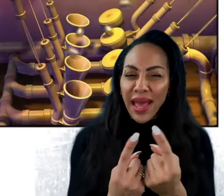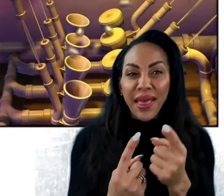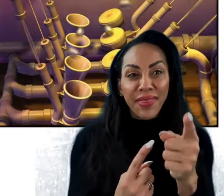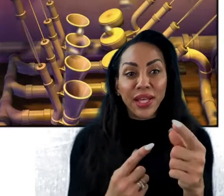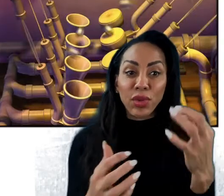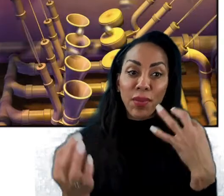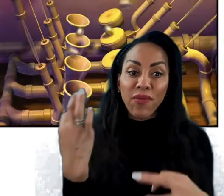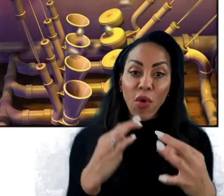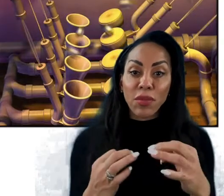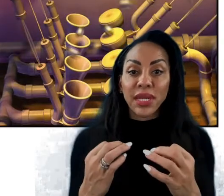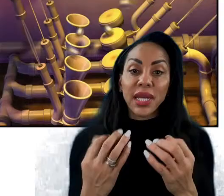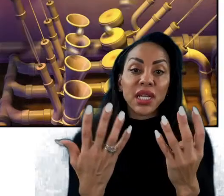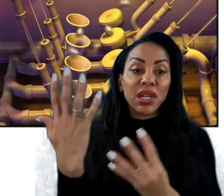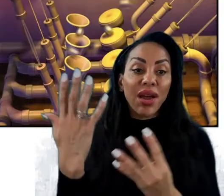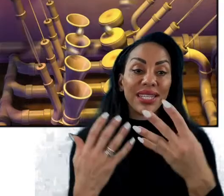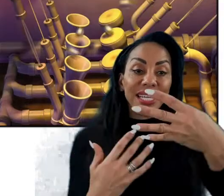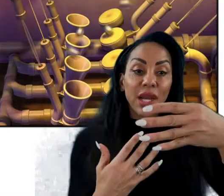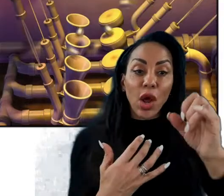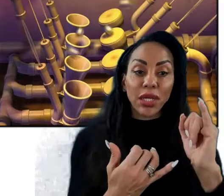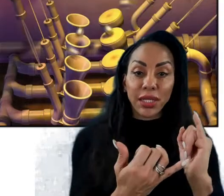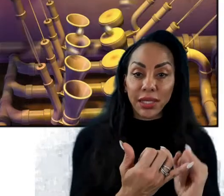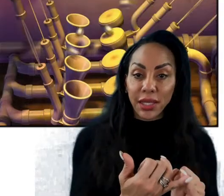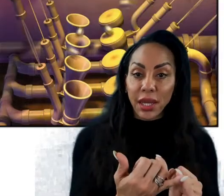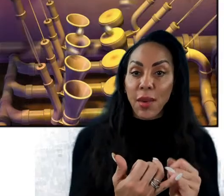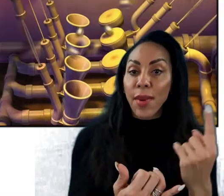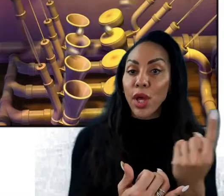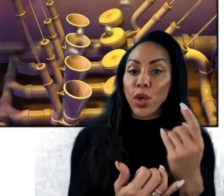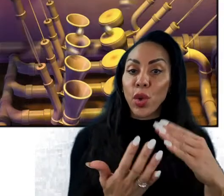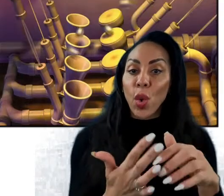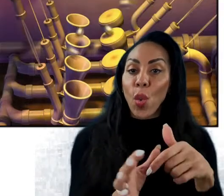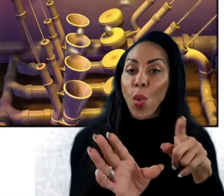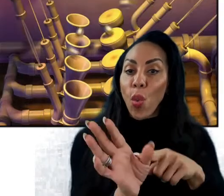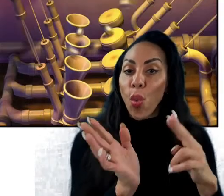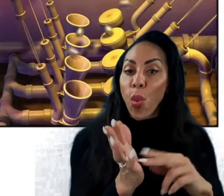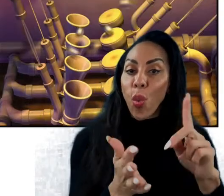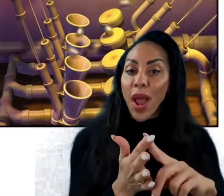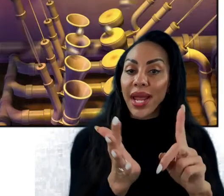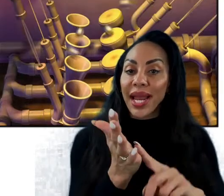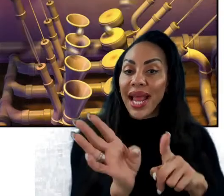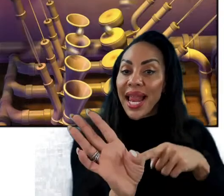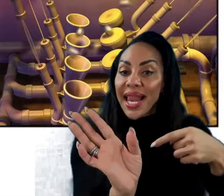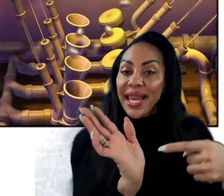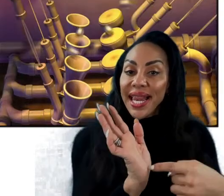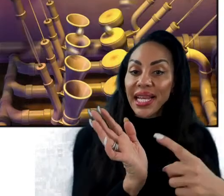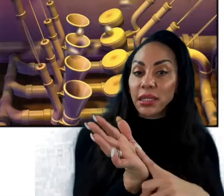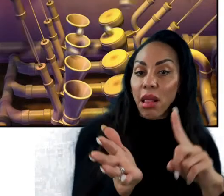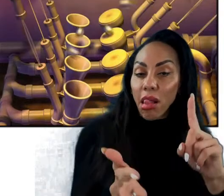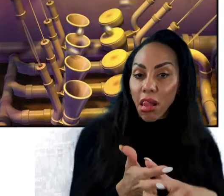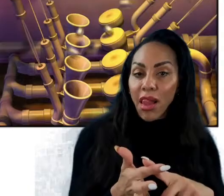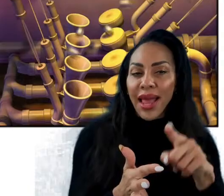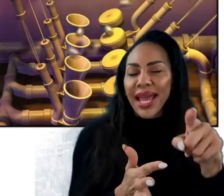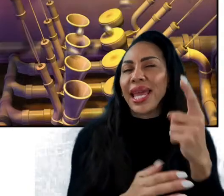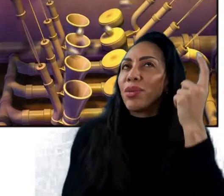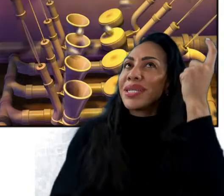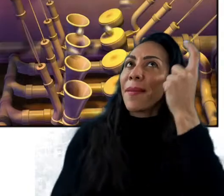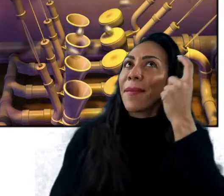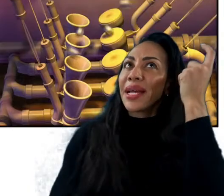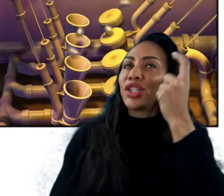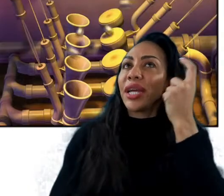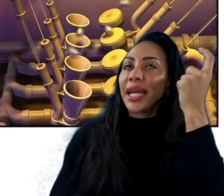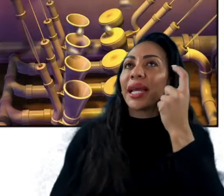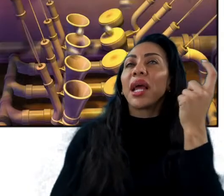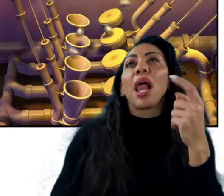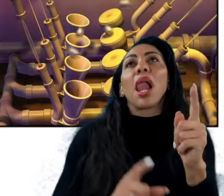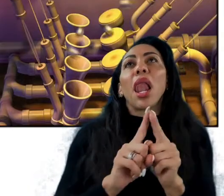by a guy called Wayne Little. And he was imagining these instruments, contraptions, that the sort of robotic